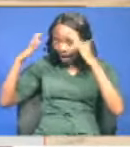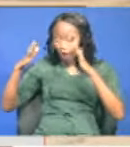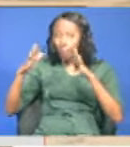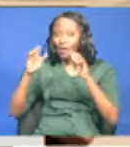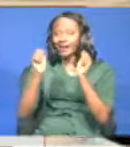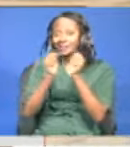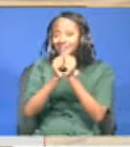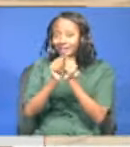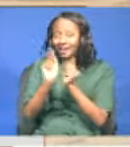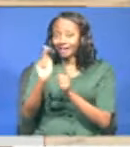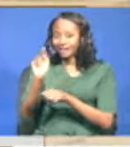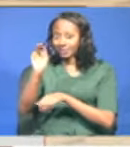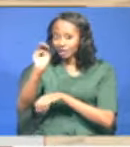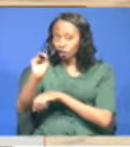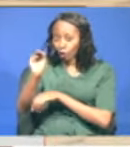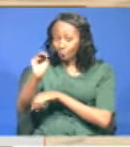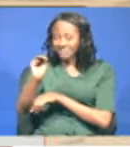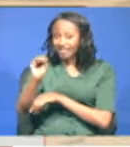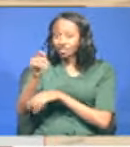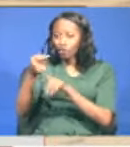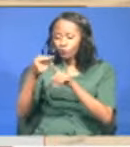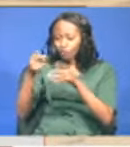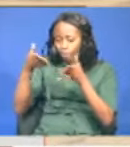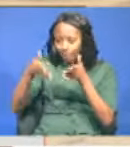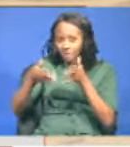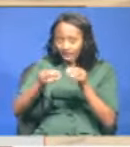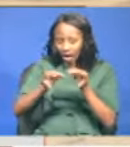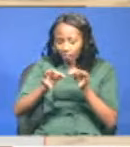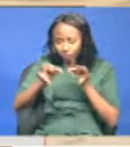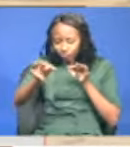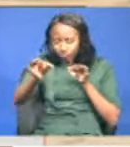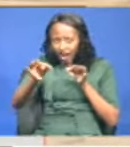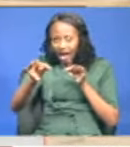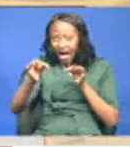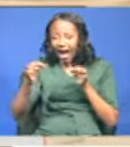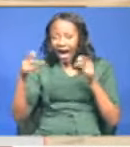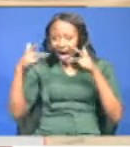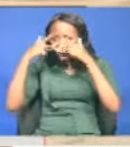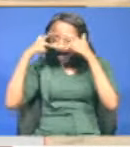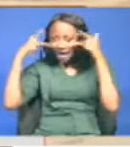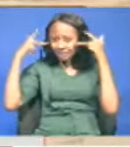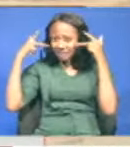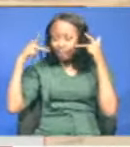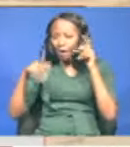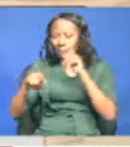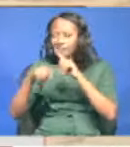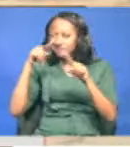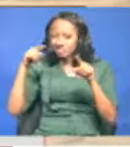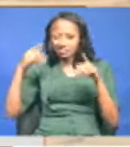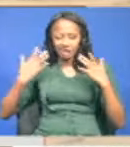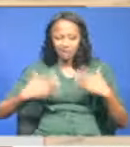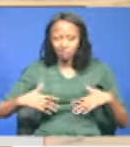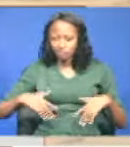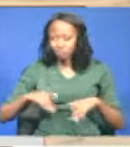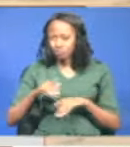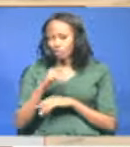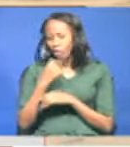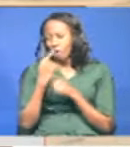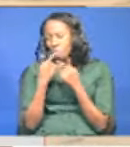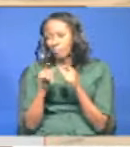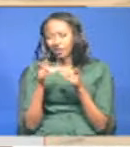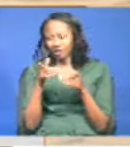here, 2 days ago, Al-Shabaab had killed 12 people, and it's a menace that is afflicting our